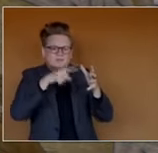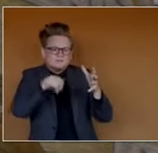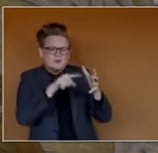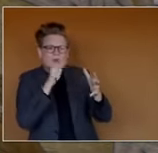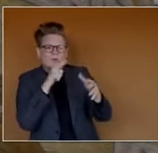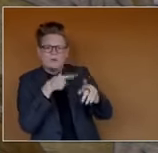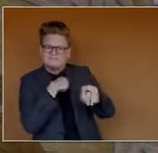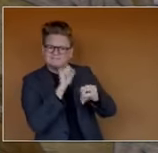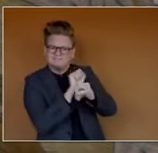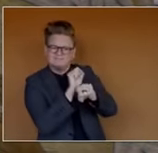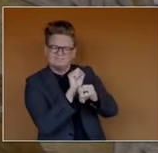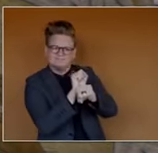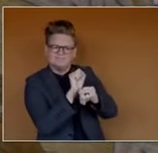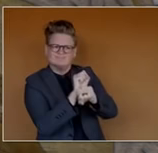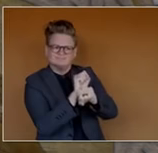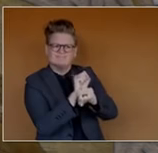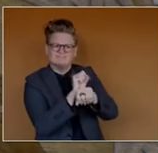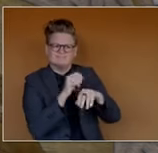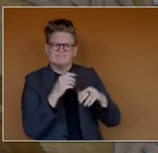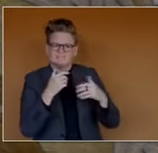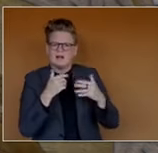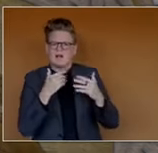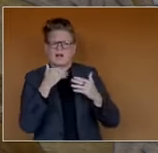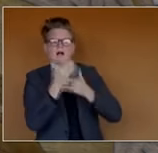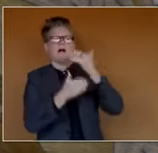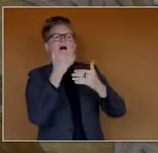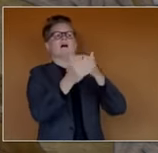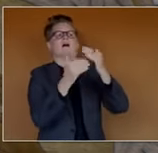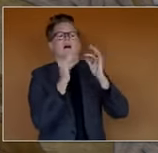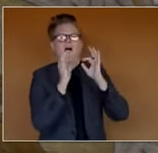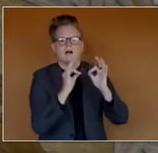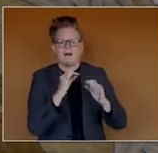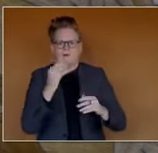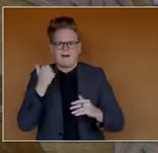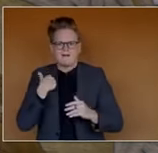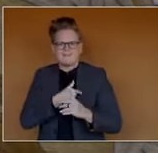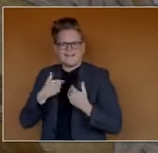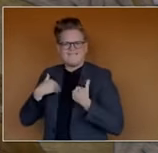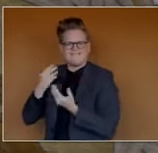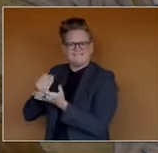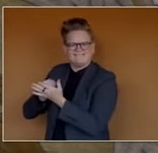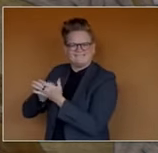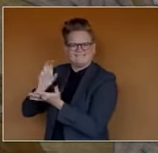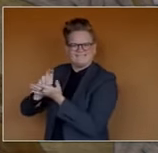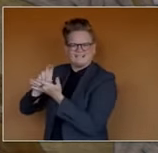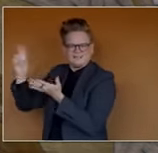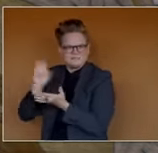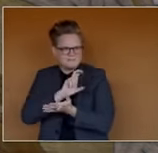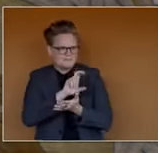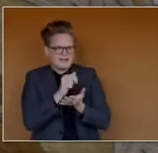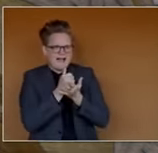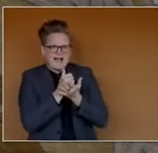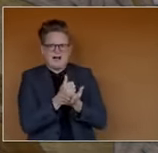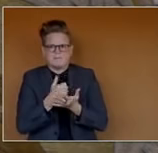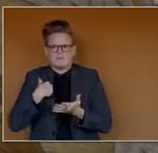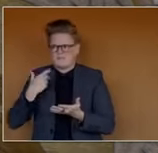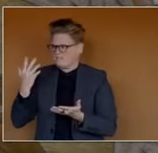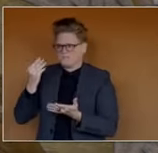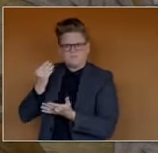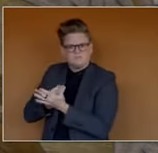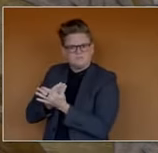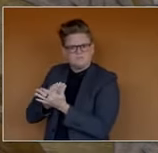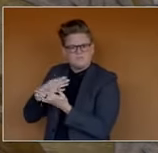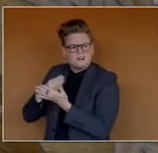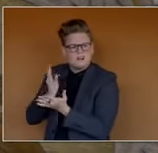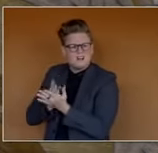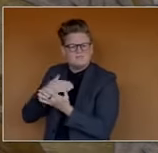this last year. And because of that, we have an unprecedented budget surplus. And that budget surplus is going